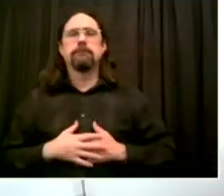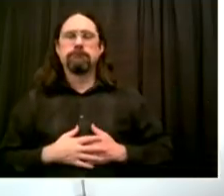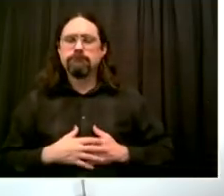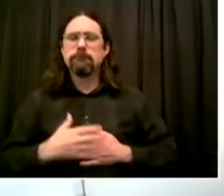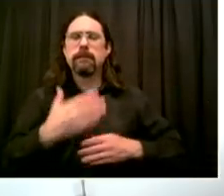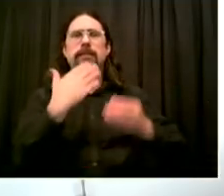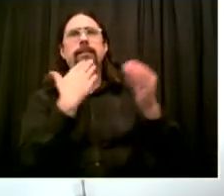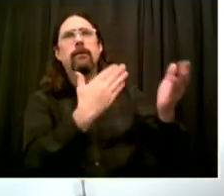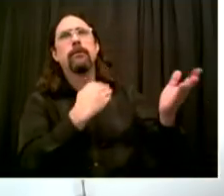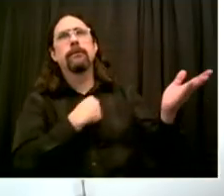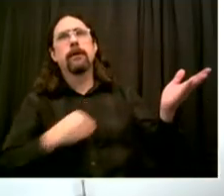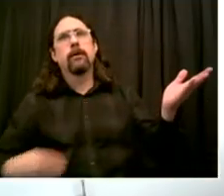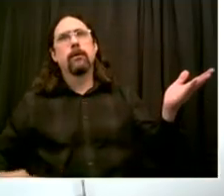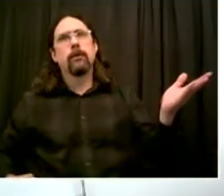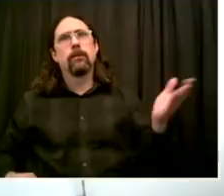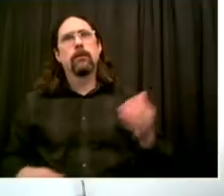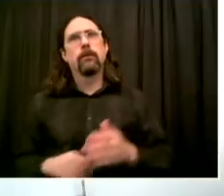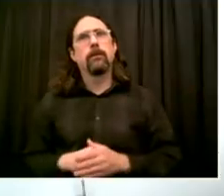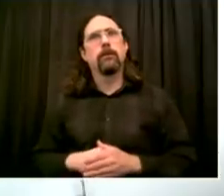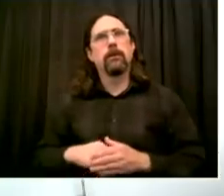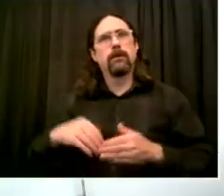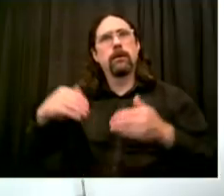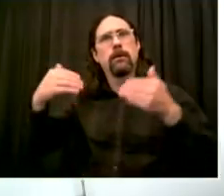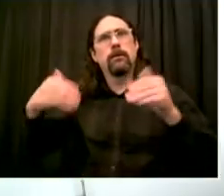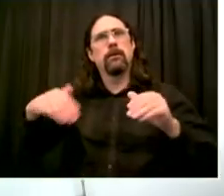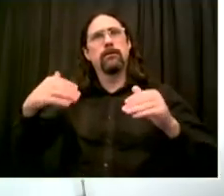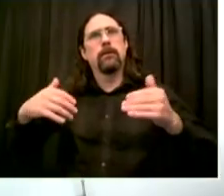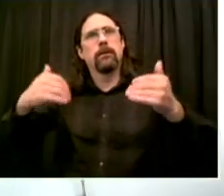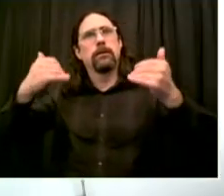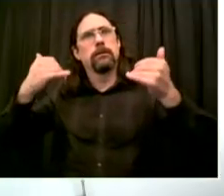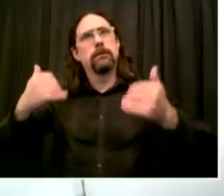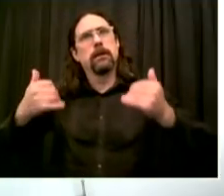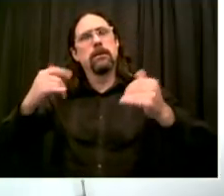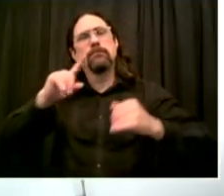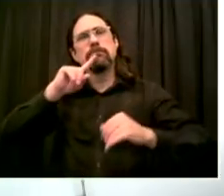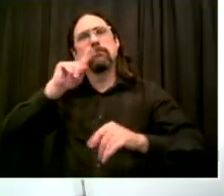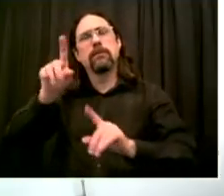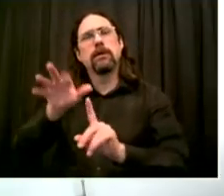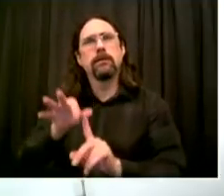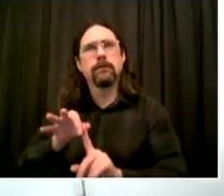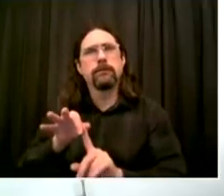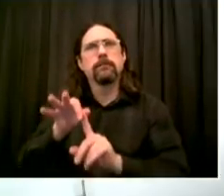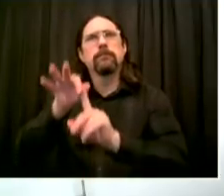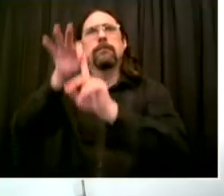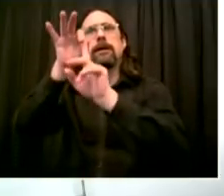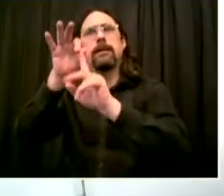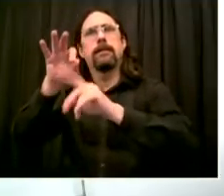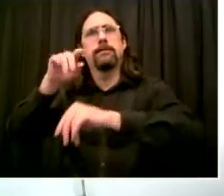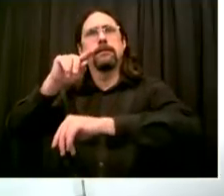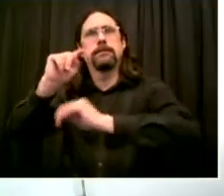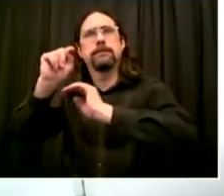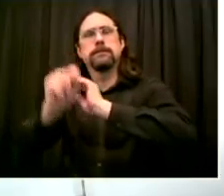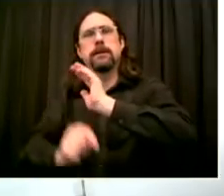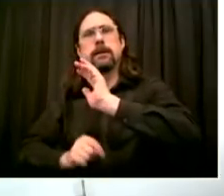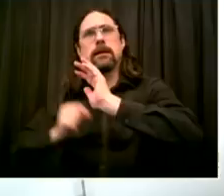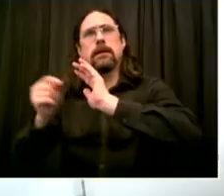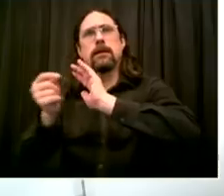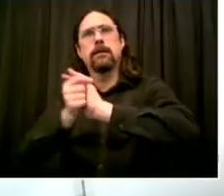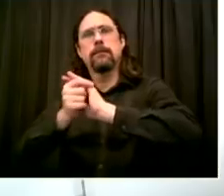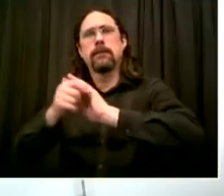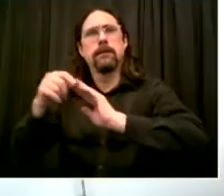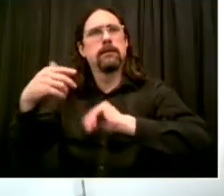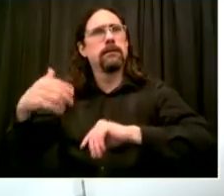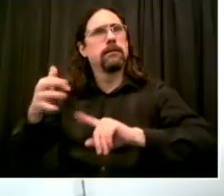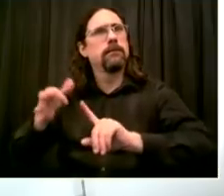unprecedented time. I thank my colleague, my co-chair, Councilmember Idanique Miller, for your work. Of course, our Cure